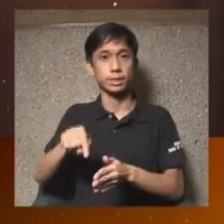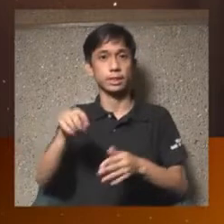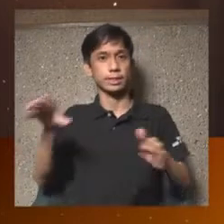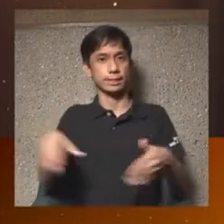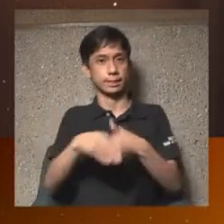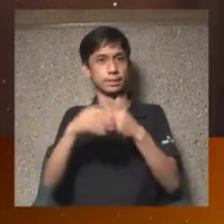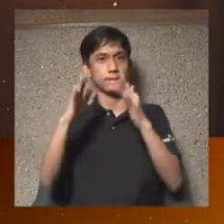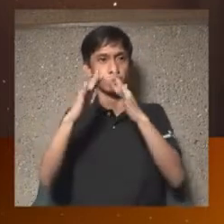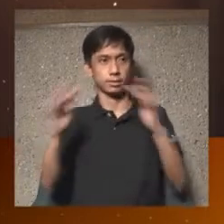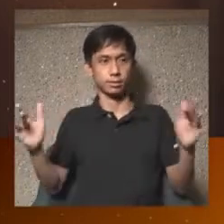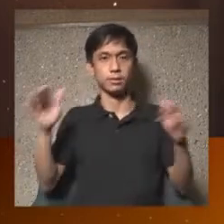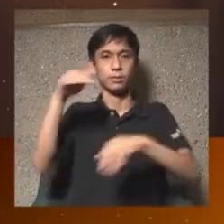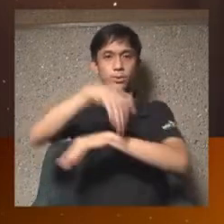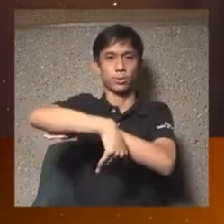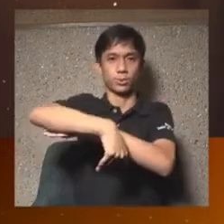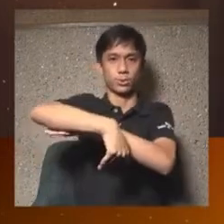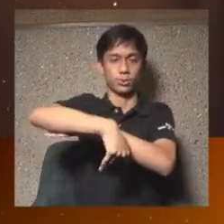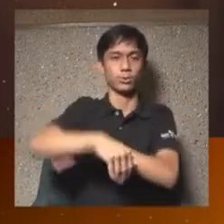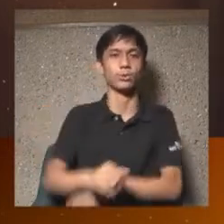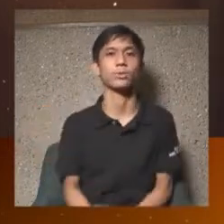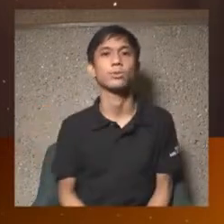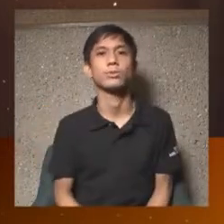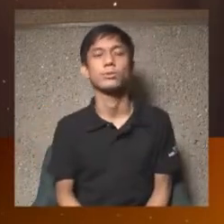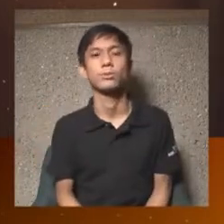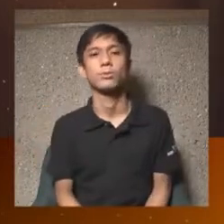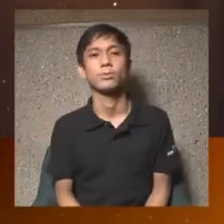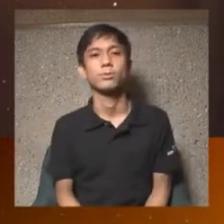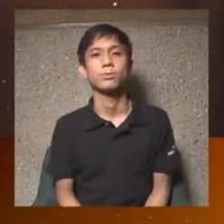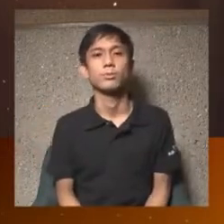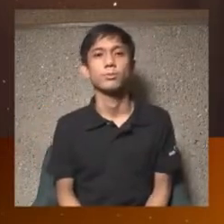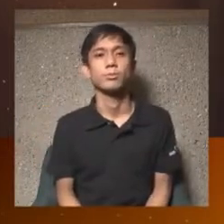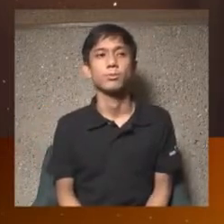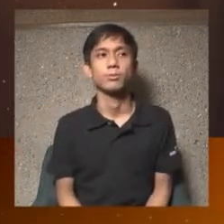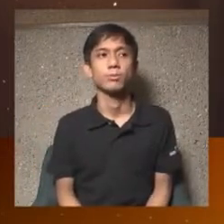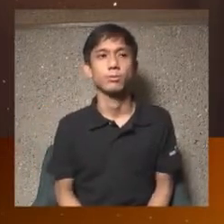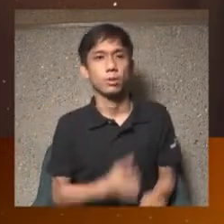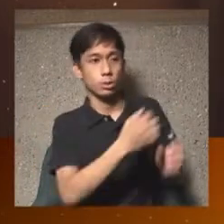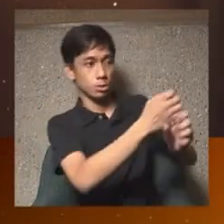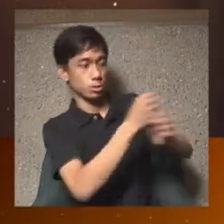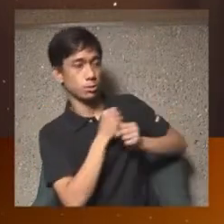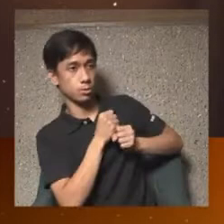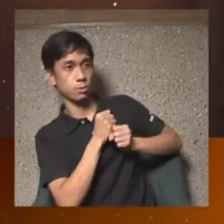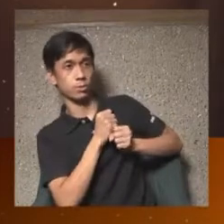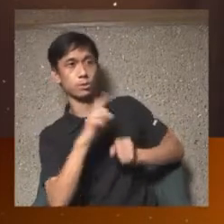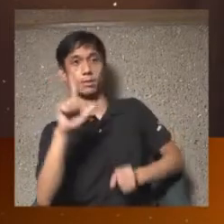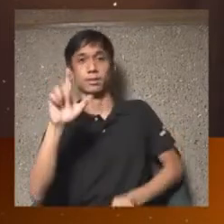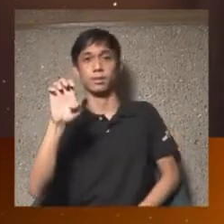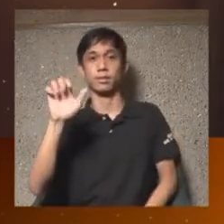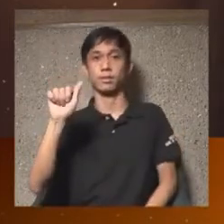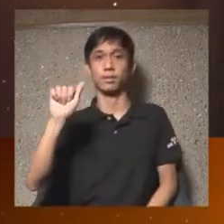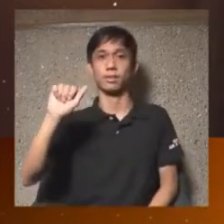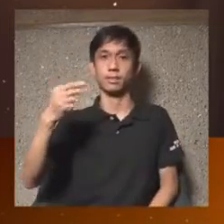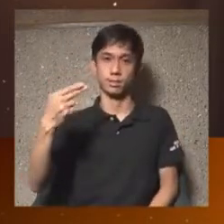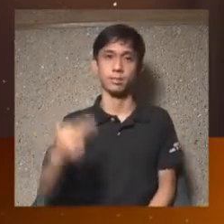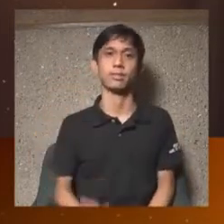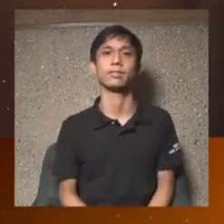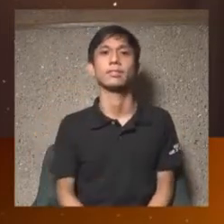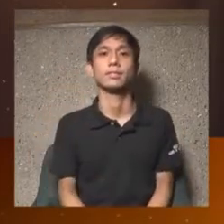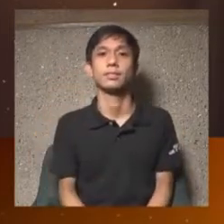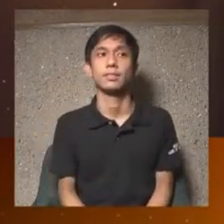took Leah to Jacob, not Rachel, and he slept with her.